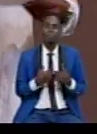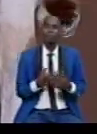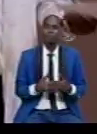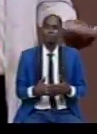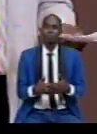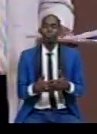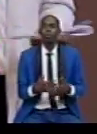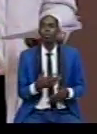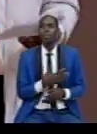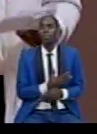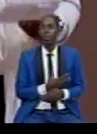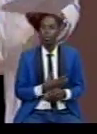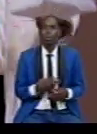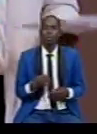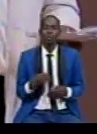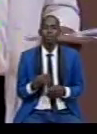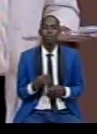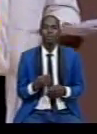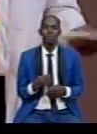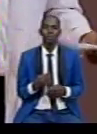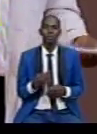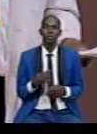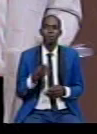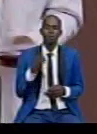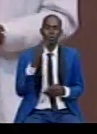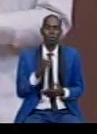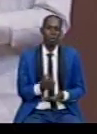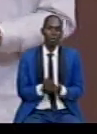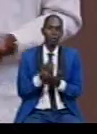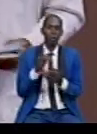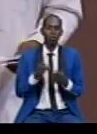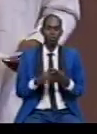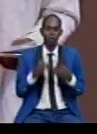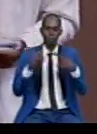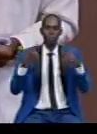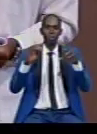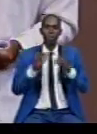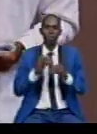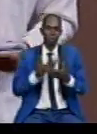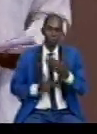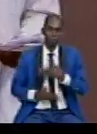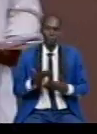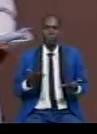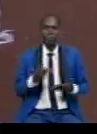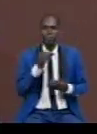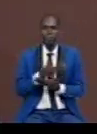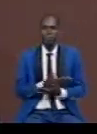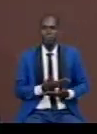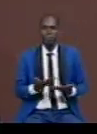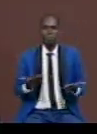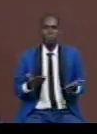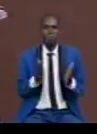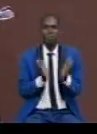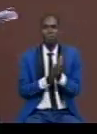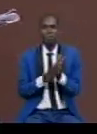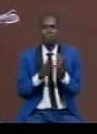went uneventful, and she succeeded in delivering. And here is the baby she's presenting here. Praise the Lord.